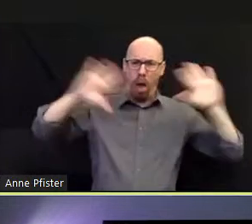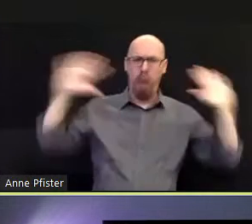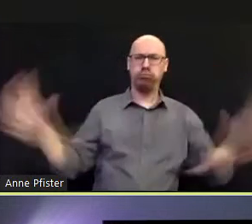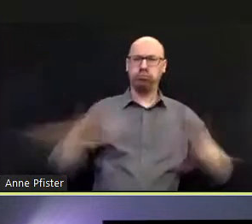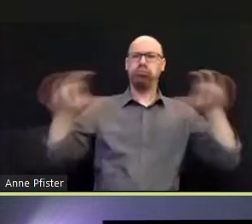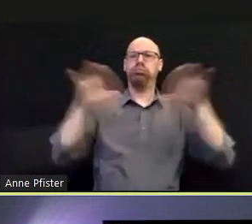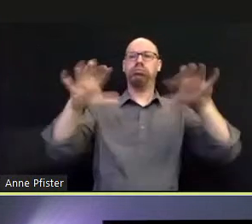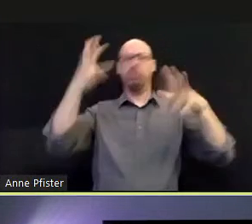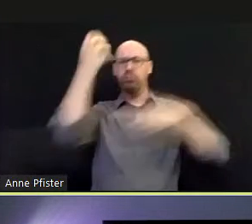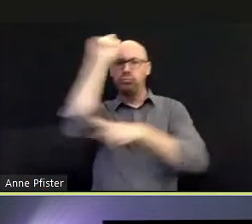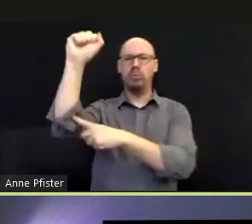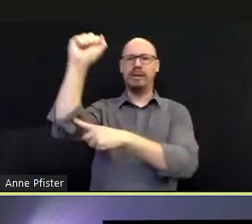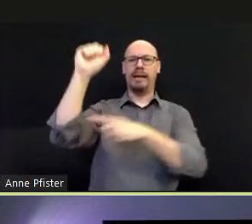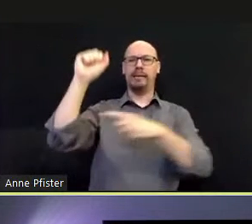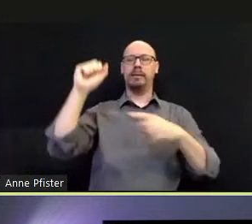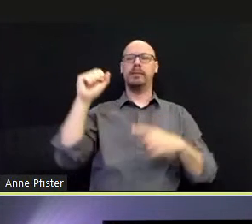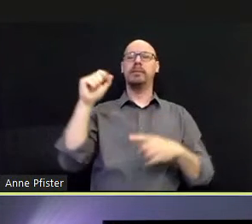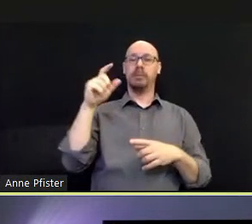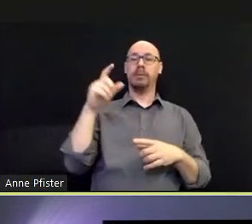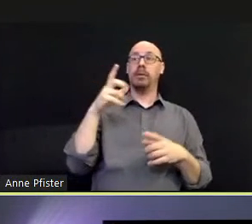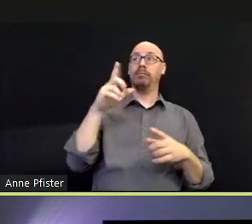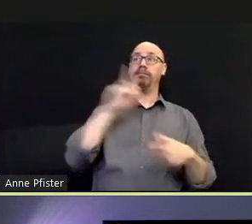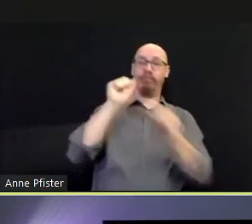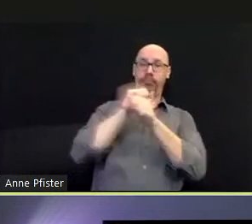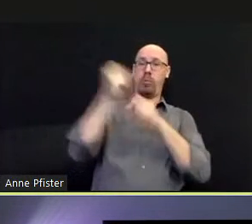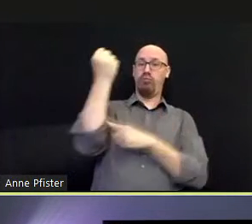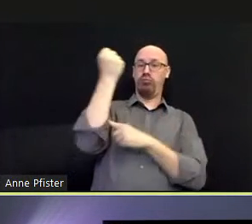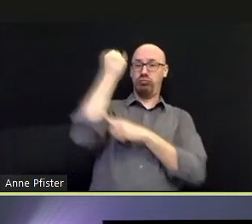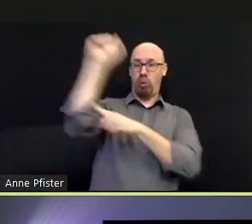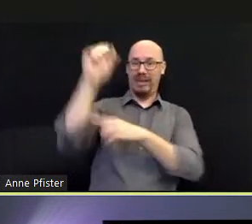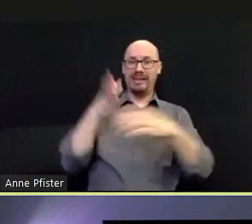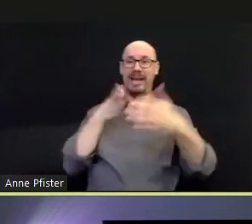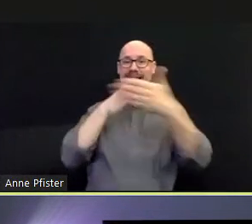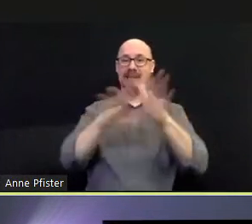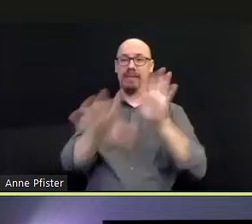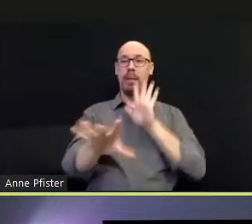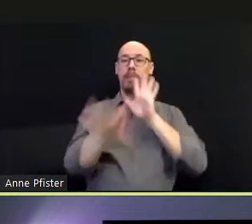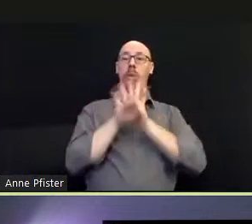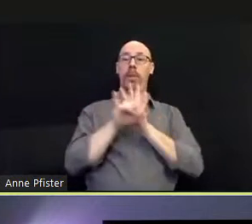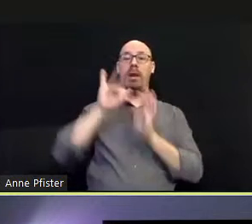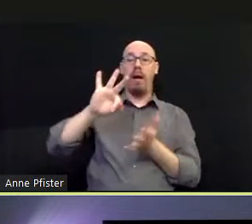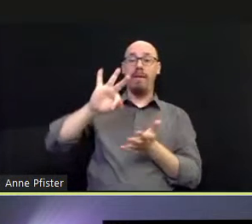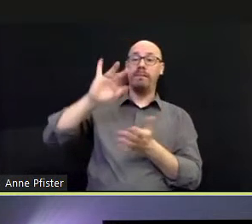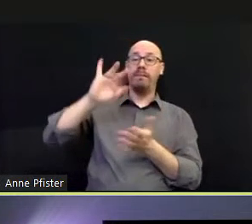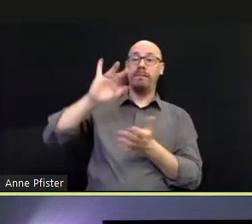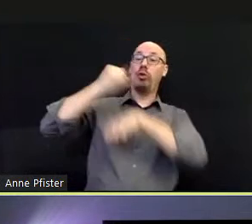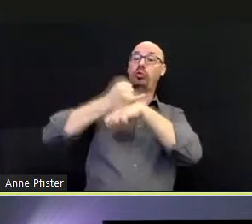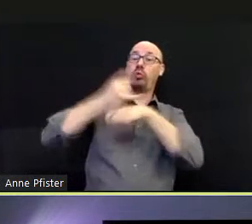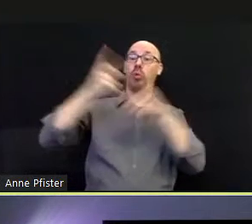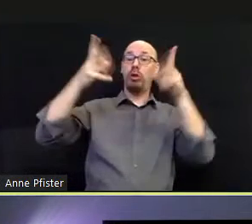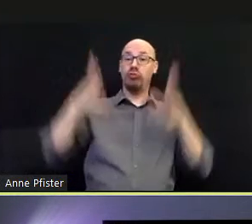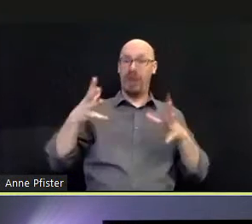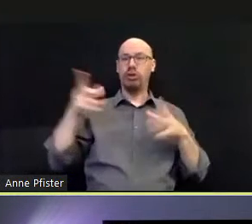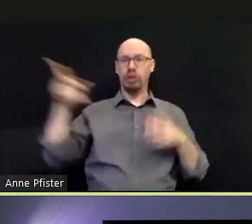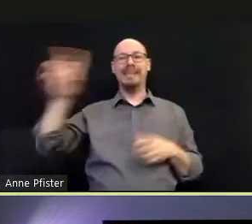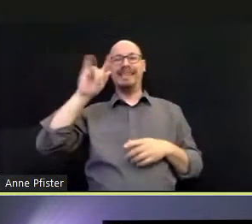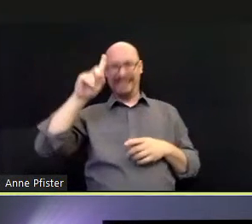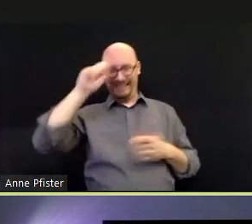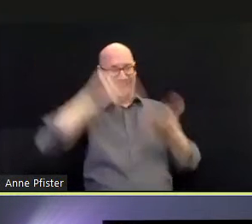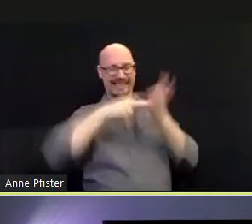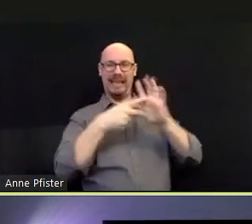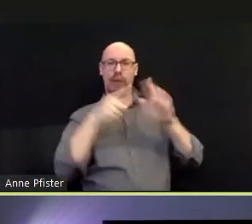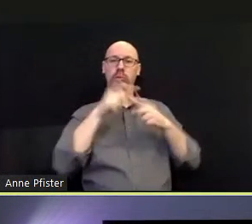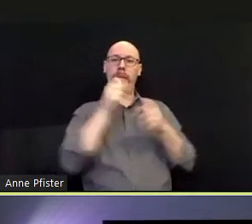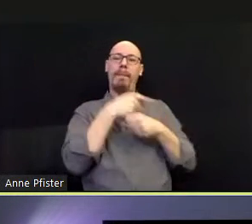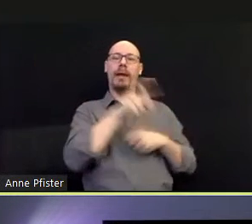and strike in a protest against the appointment of a school director who intended to make it a special school